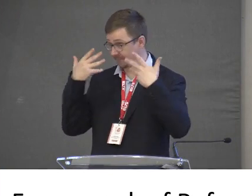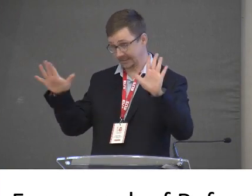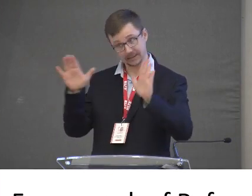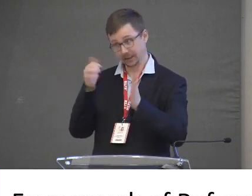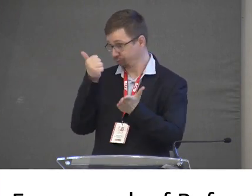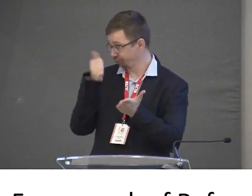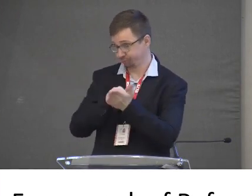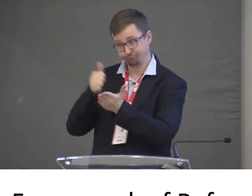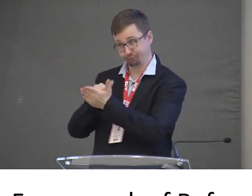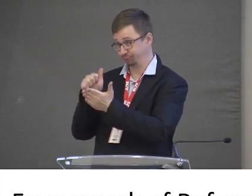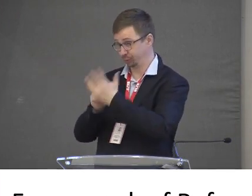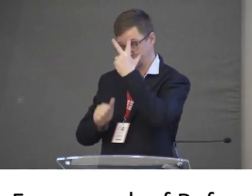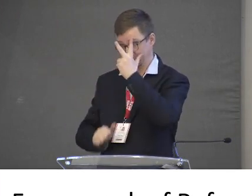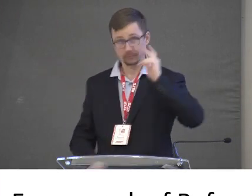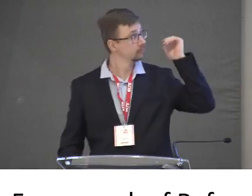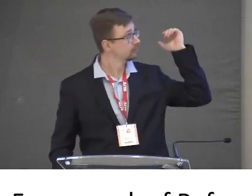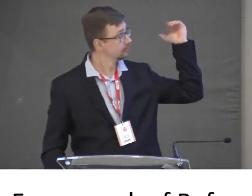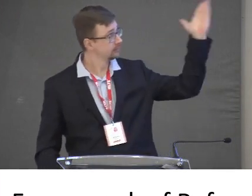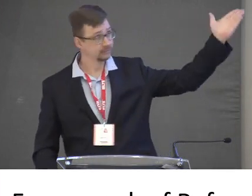We have 3